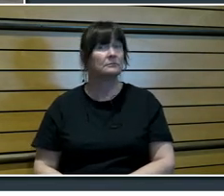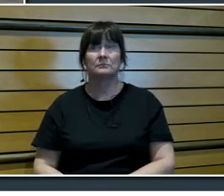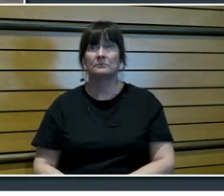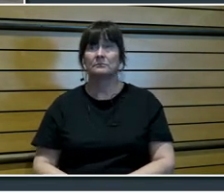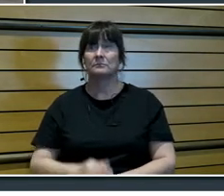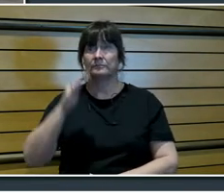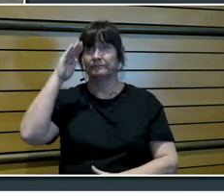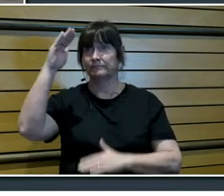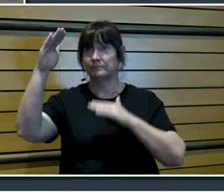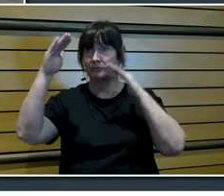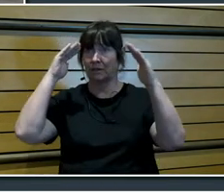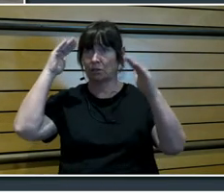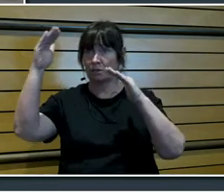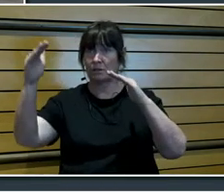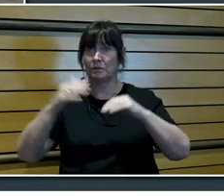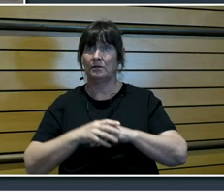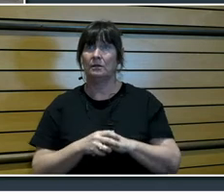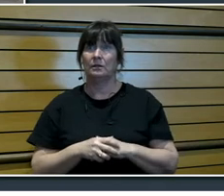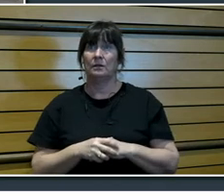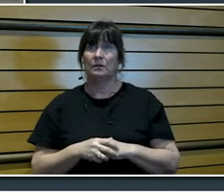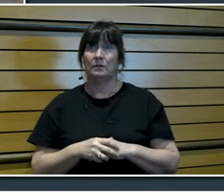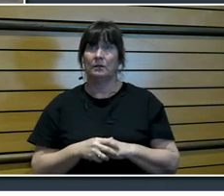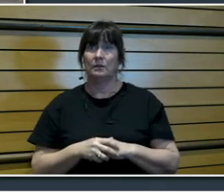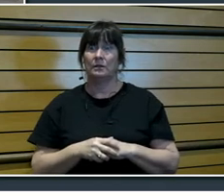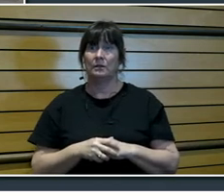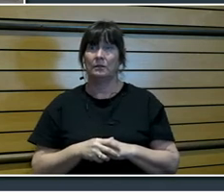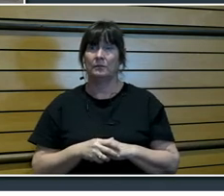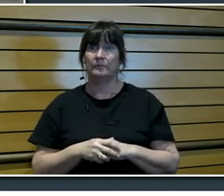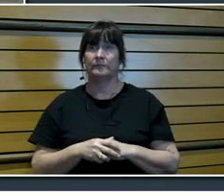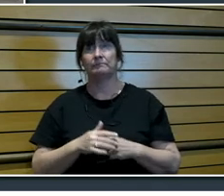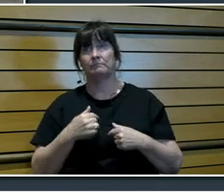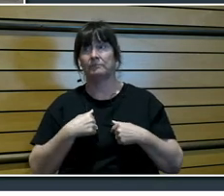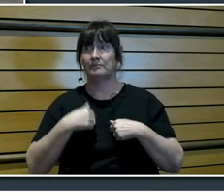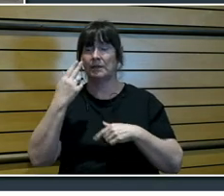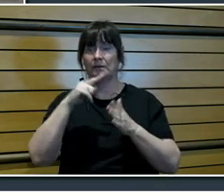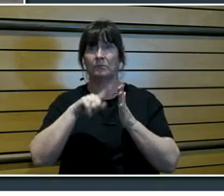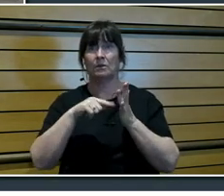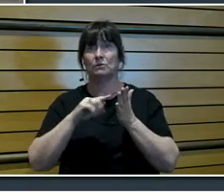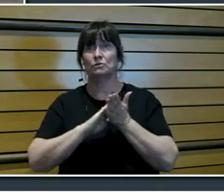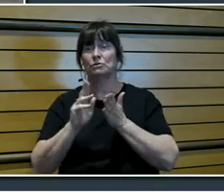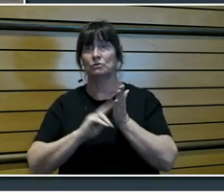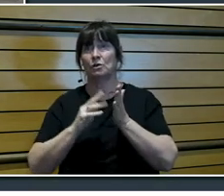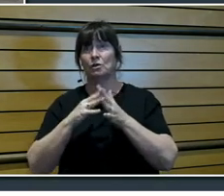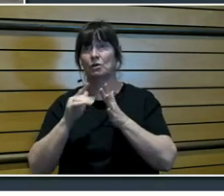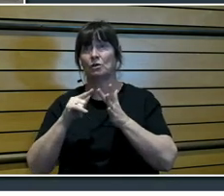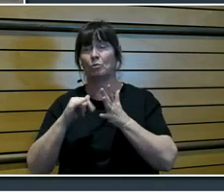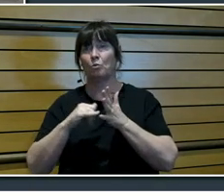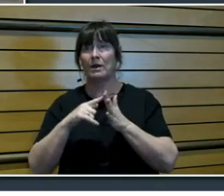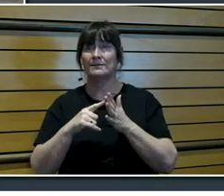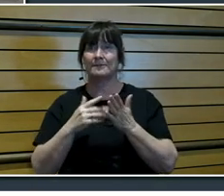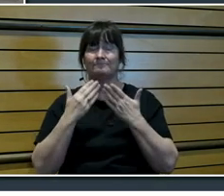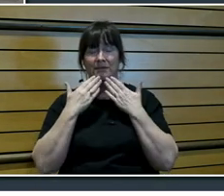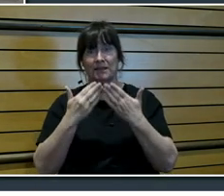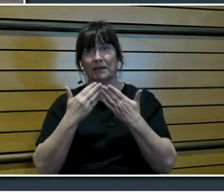Tēnā koutou katoa. Call John Wise at home. And I'm grateful for this opportunity